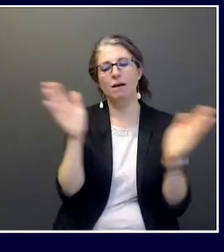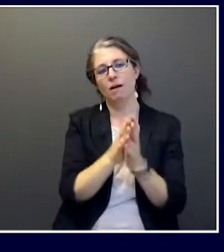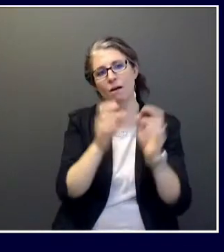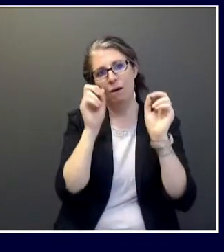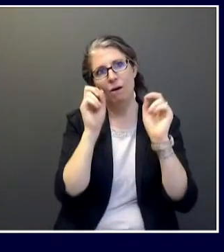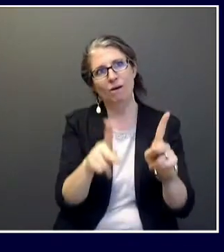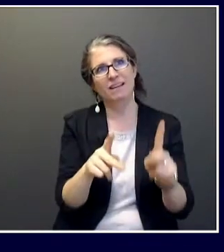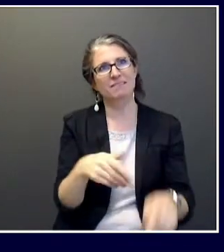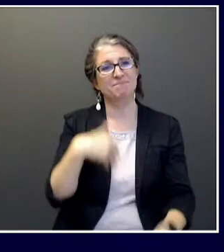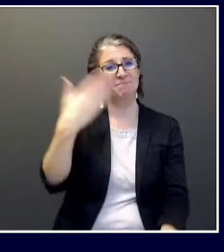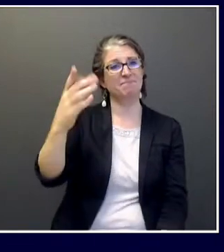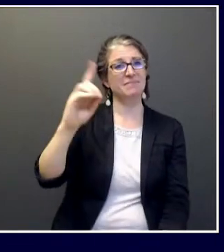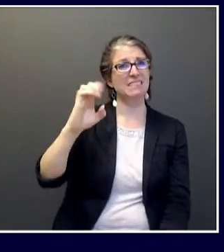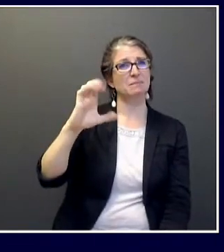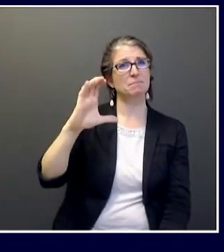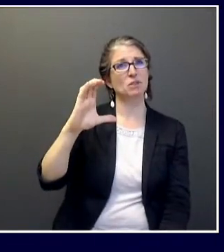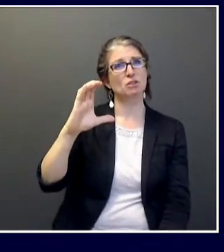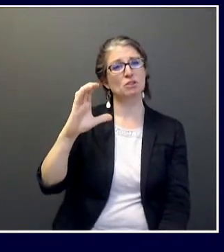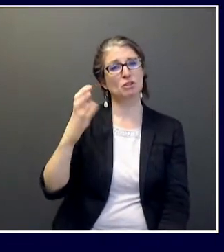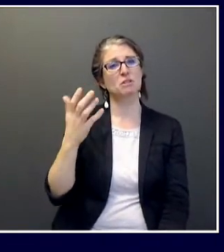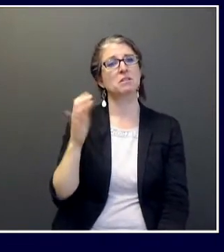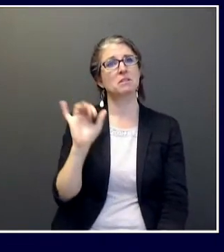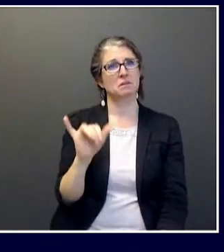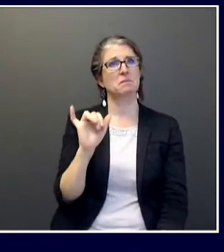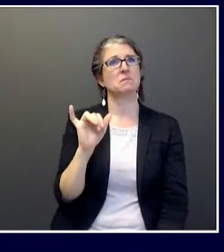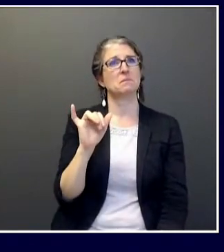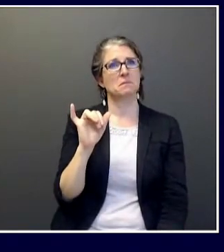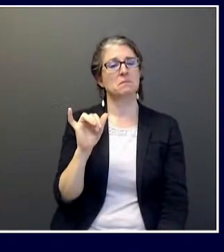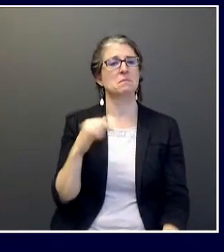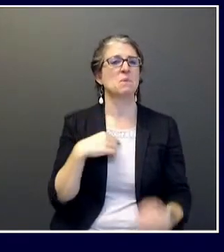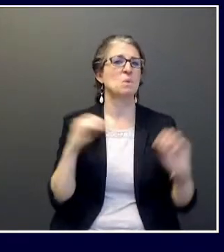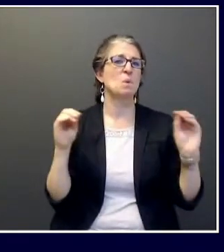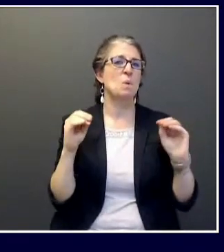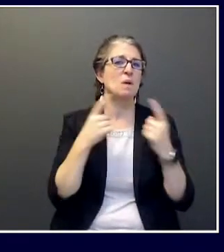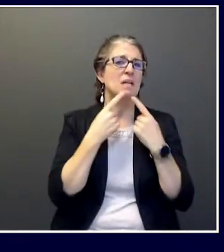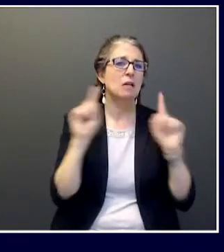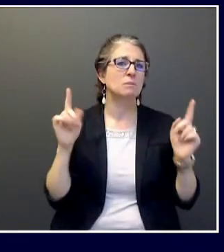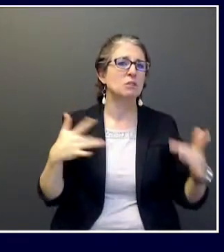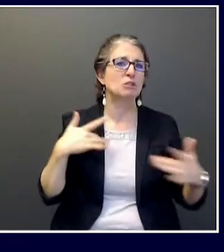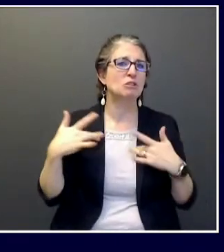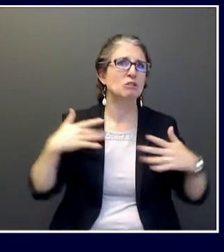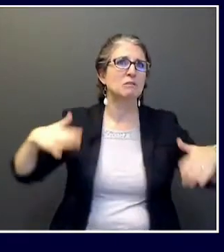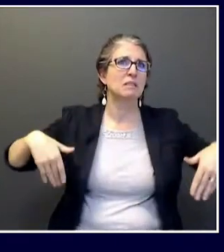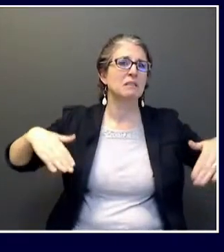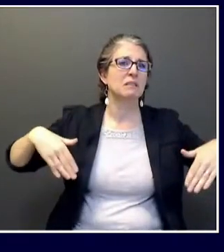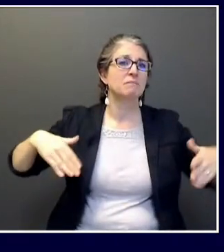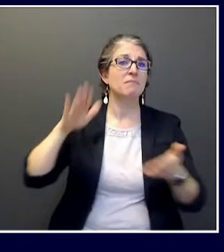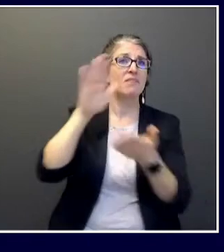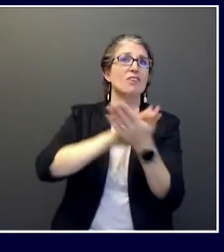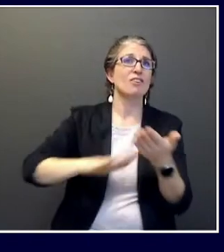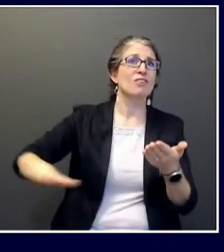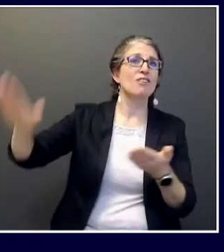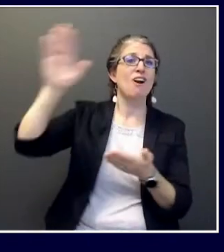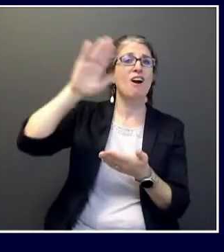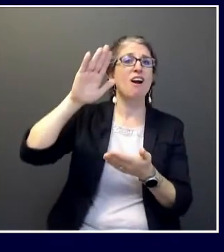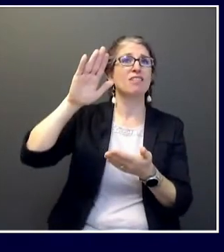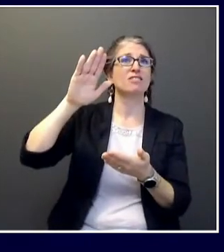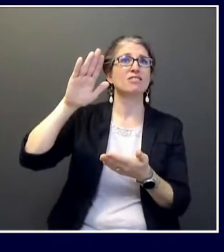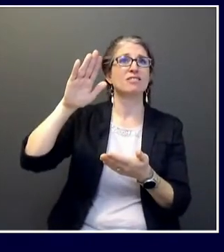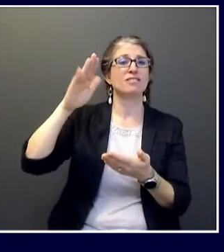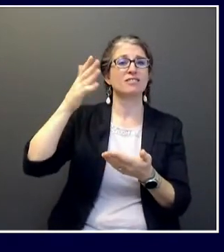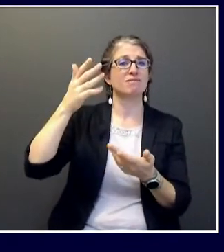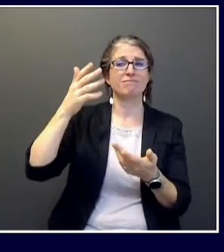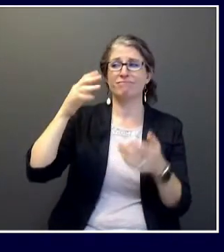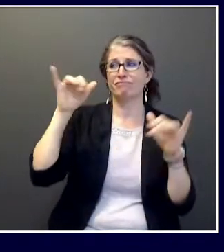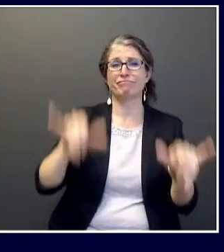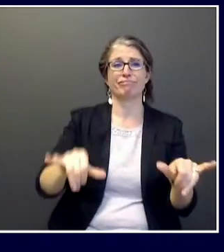front. And certainly it's a national concern because college kids would be traveling everywhere. But, at least here in Maine, the vaccination rates of